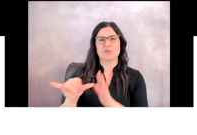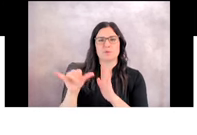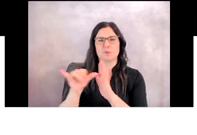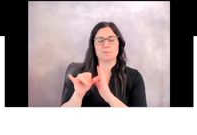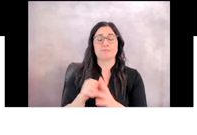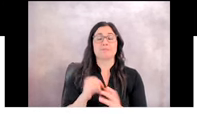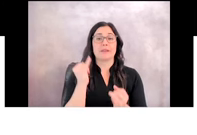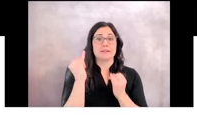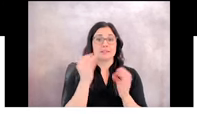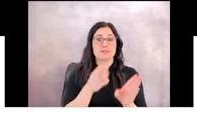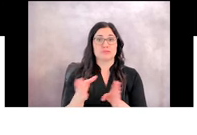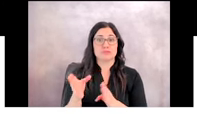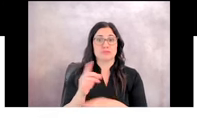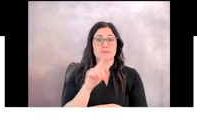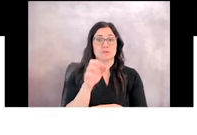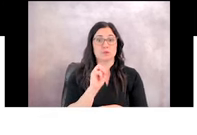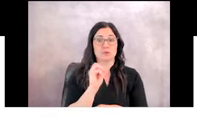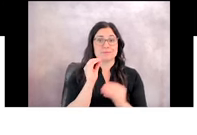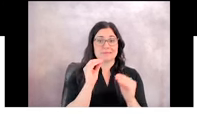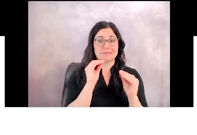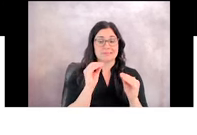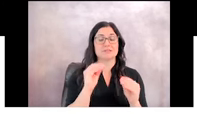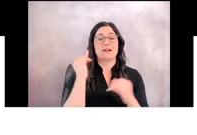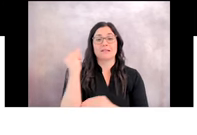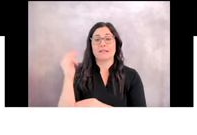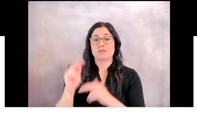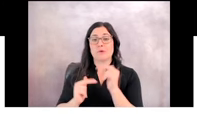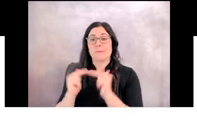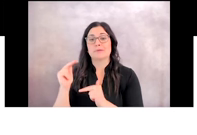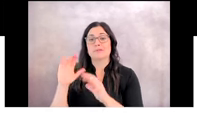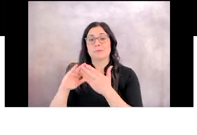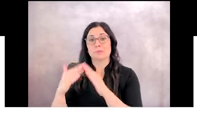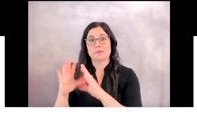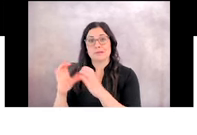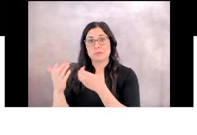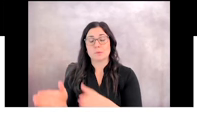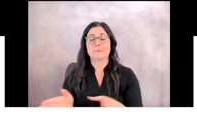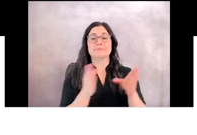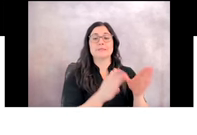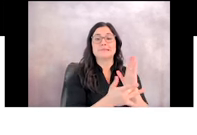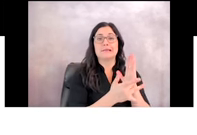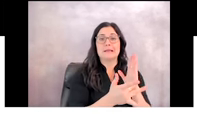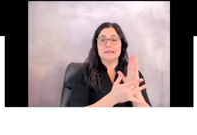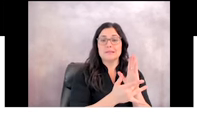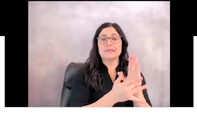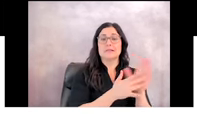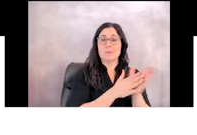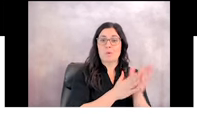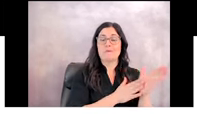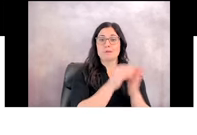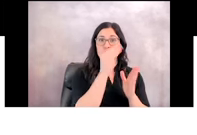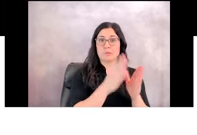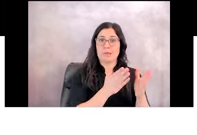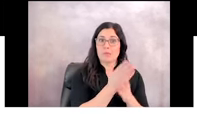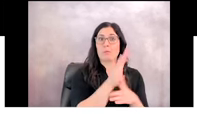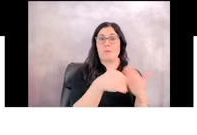and strategies for Zoom teaching. Ideas for building community in classrooms. Techniques to motivate students throughout the semester.